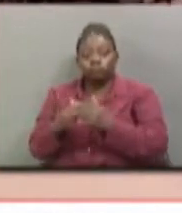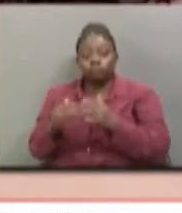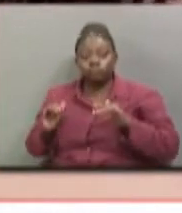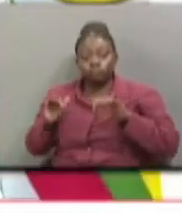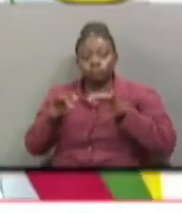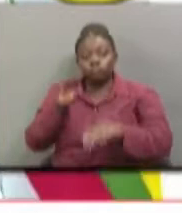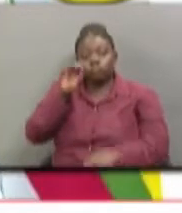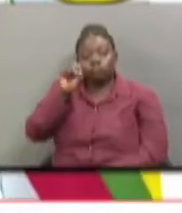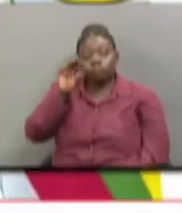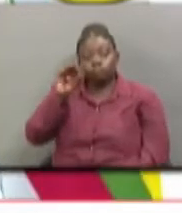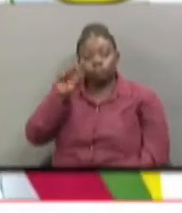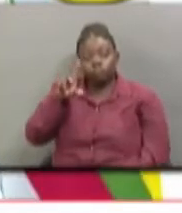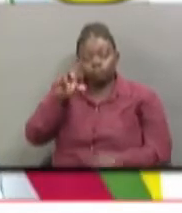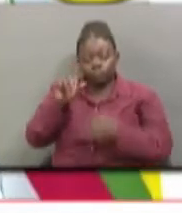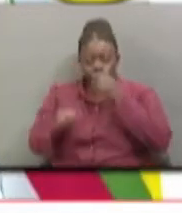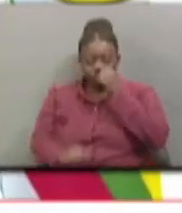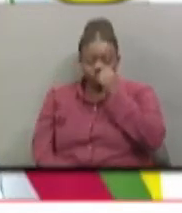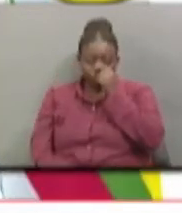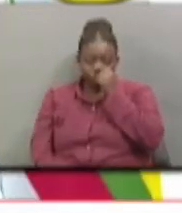kwa Ebola. Movement